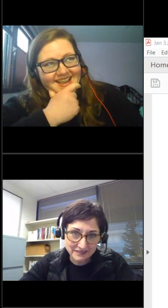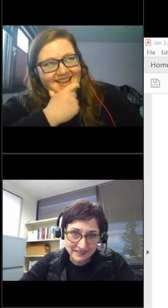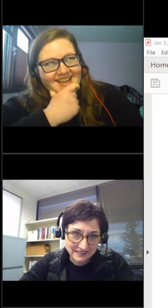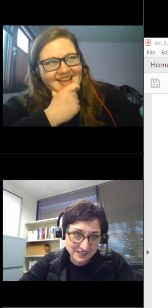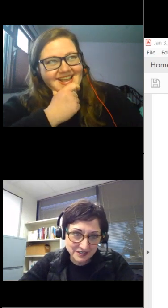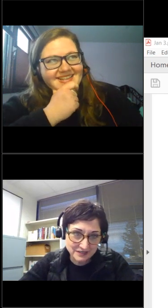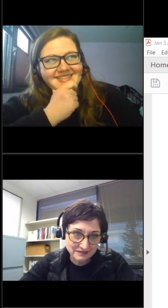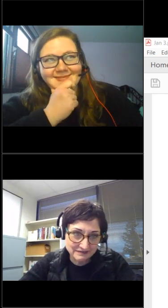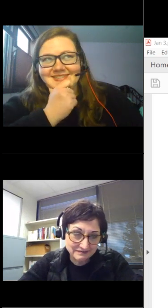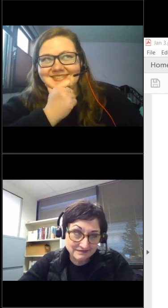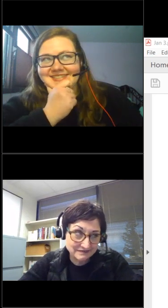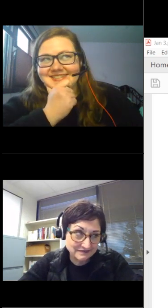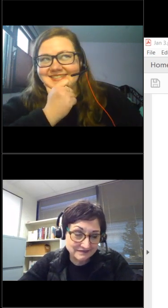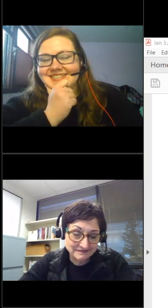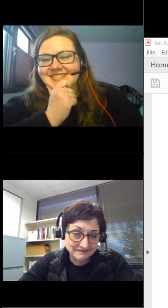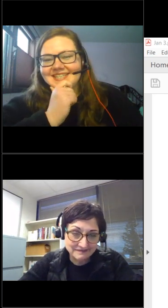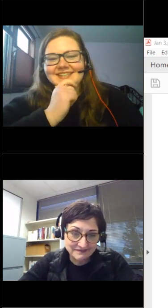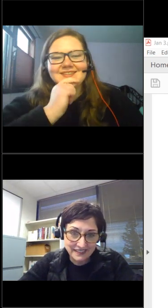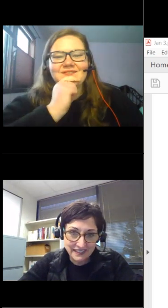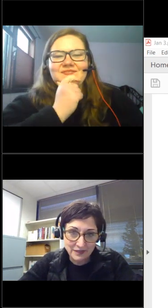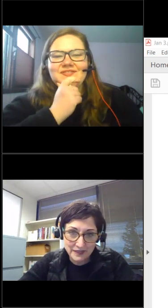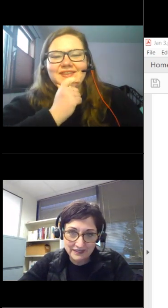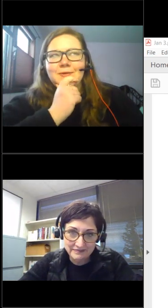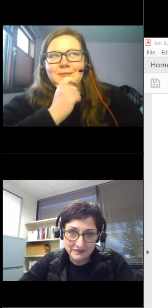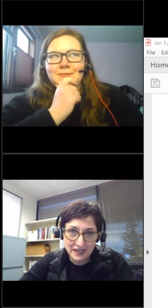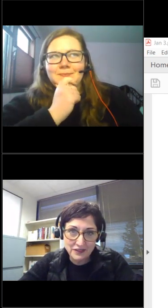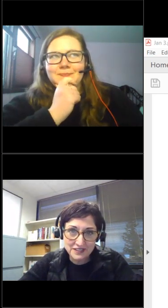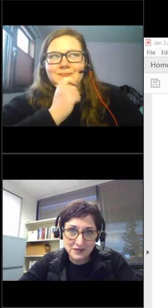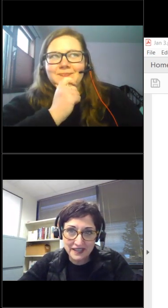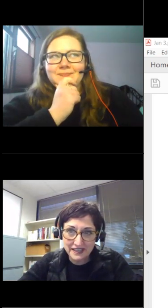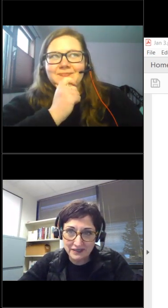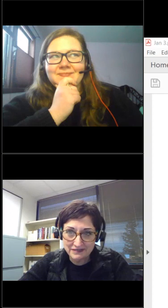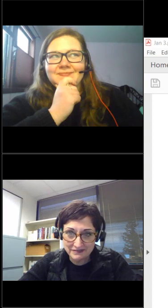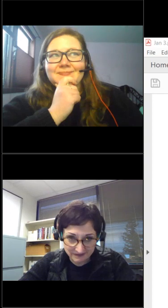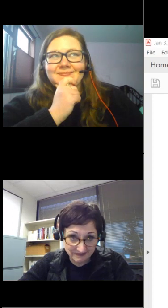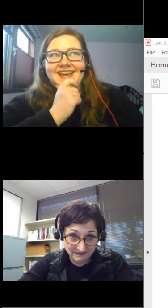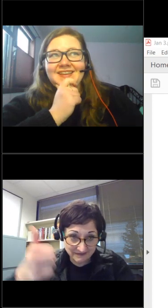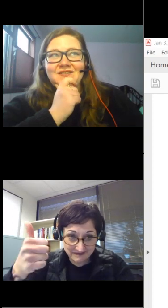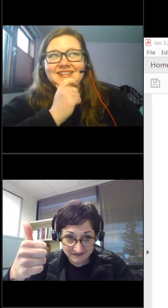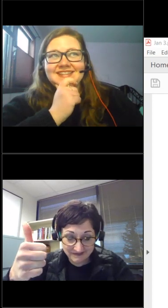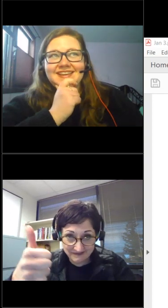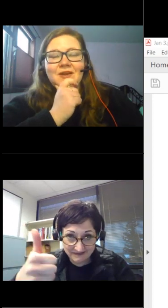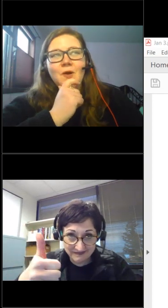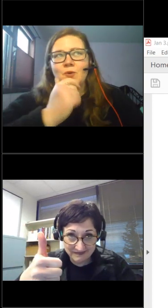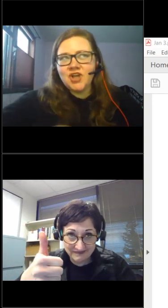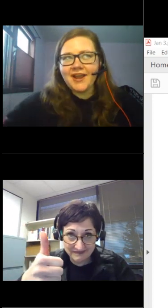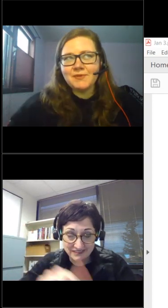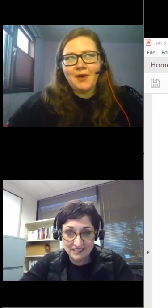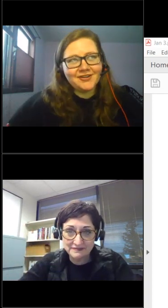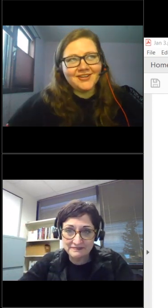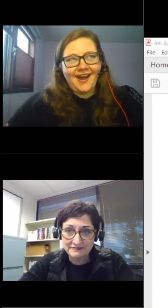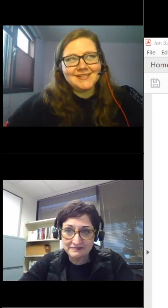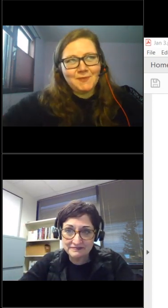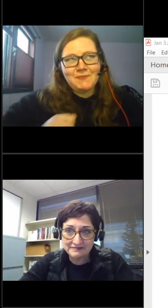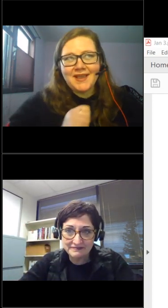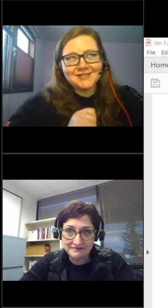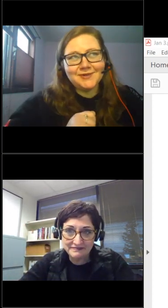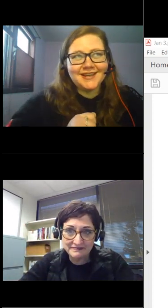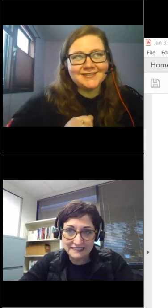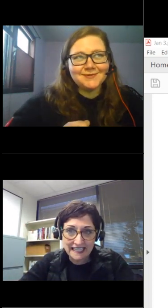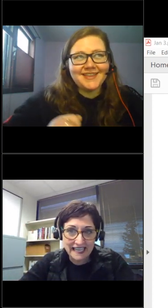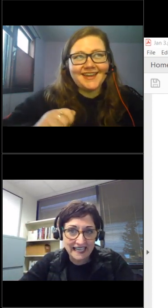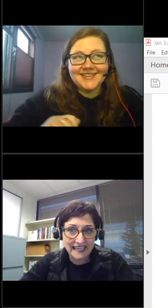mic. oh So my gosh. anyway, I think it's okay now. Yeah, you fixed it. We're Fix trying it. to be modern, guys. Be